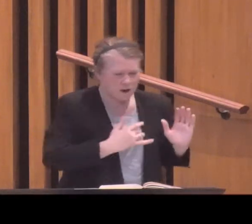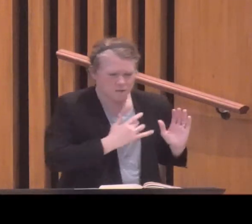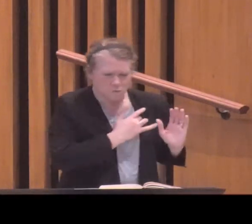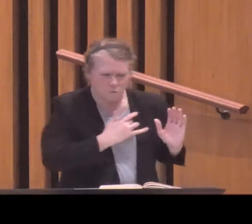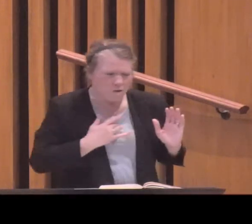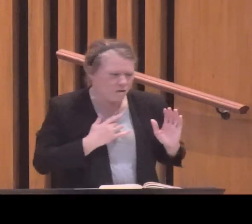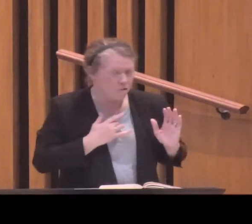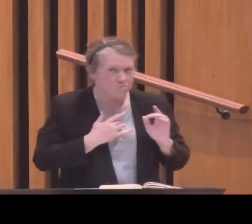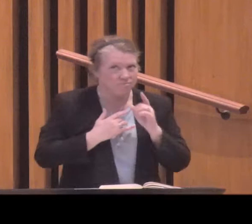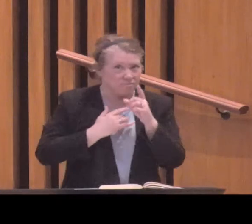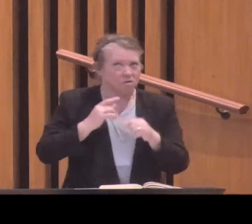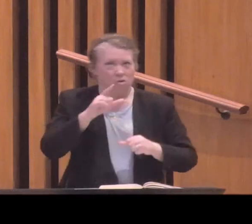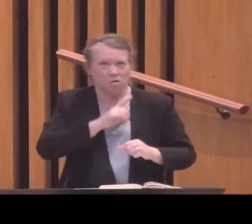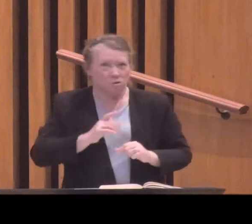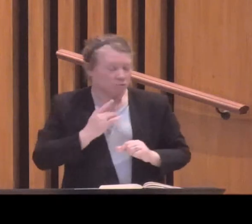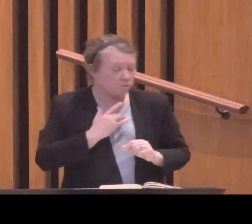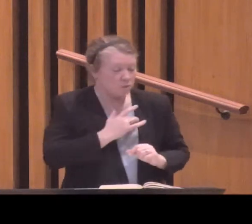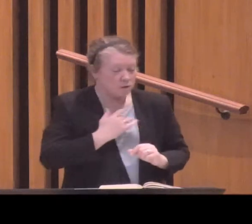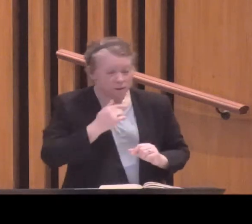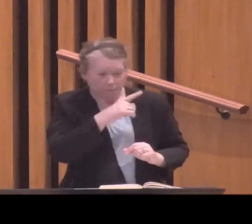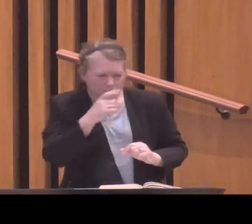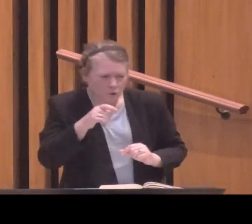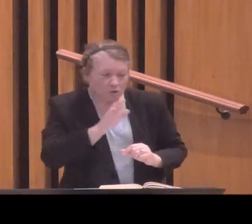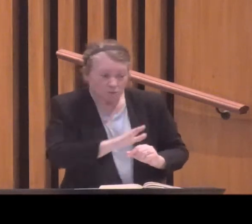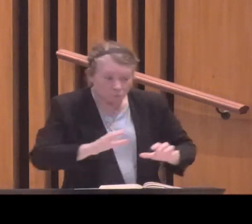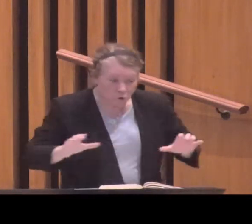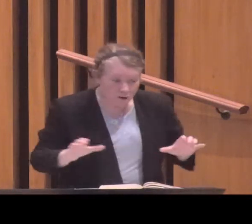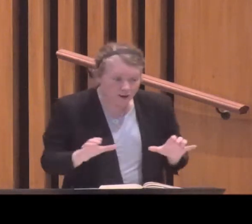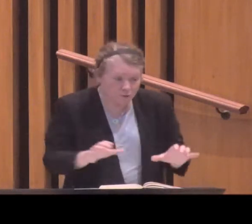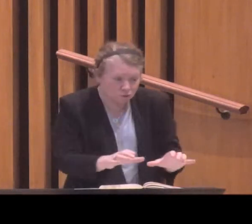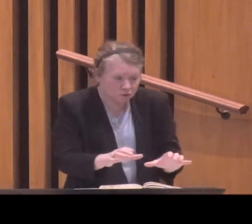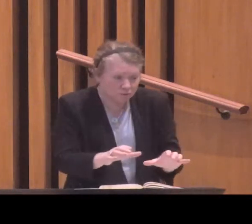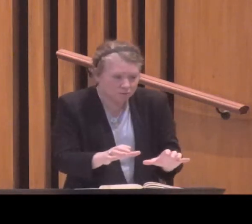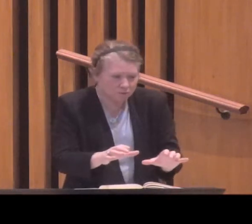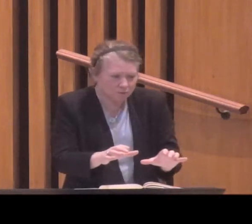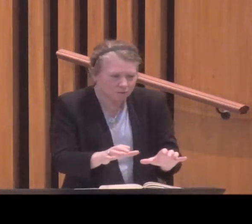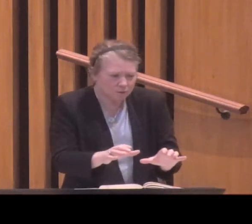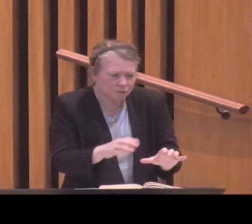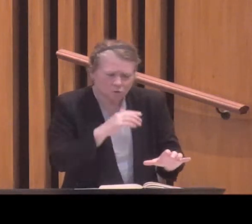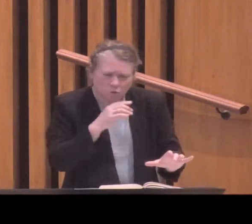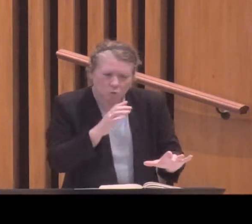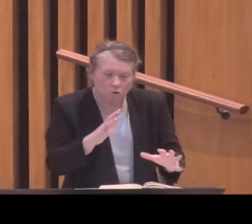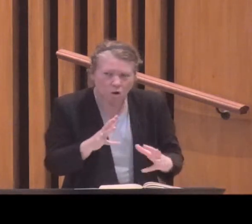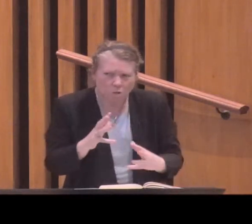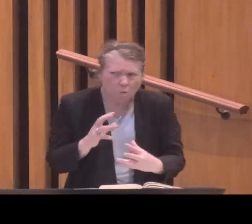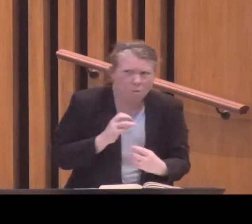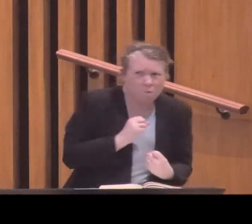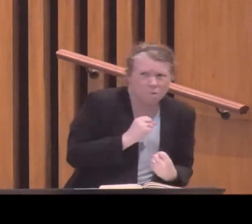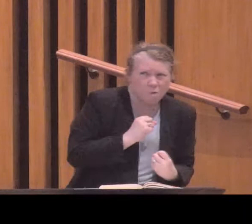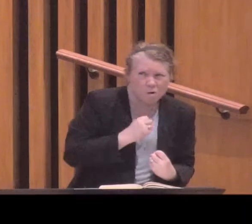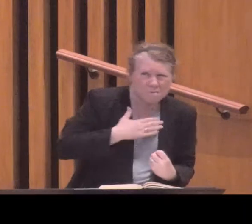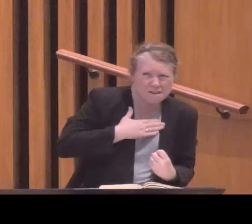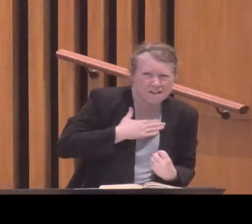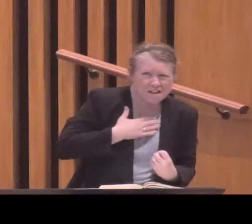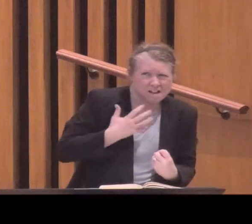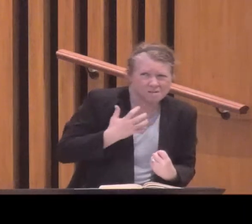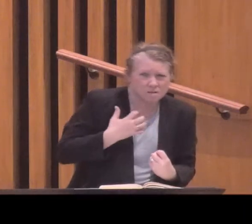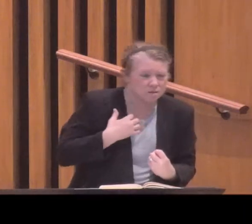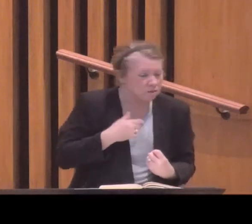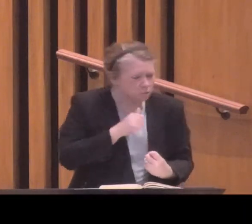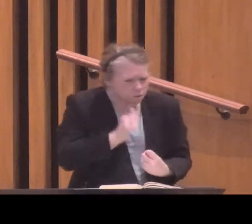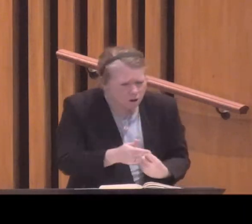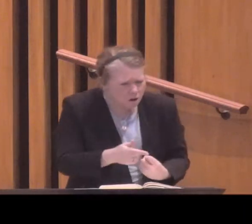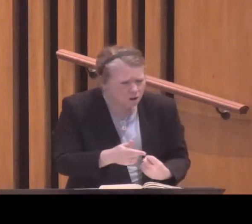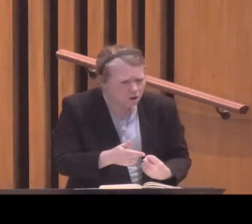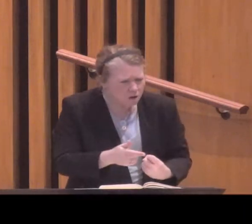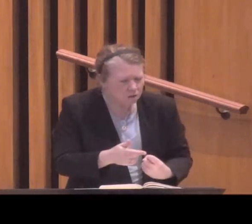Lord, that because you acted as you did in not withholding from me your beloved son, I